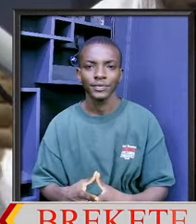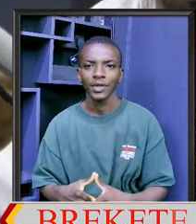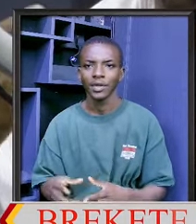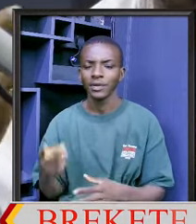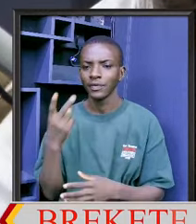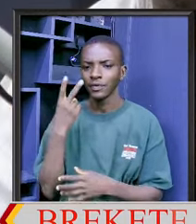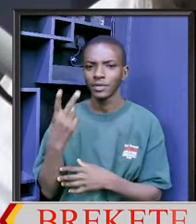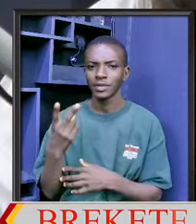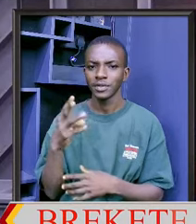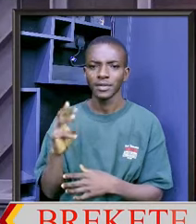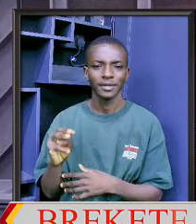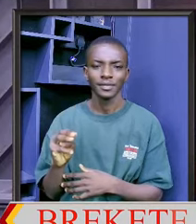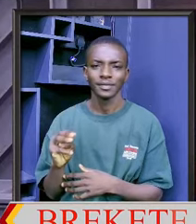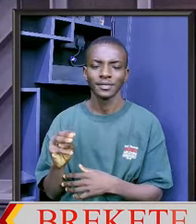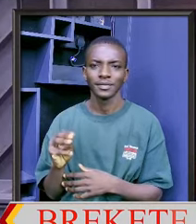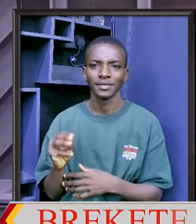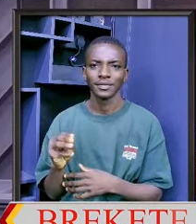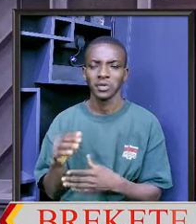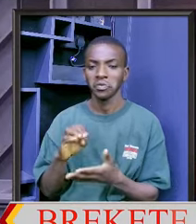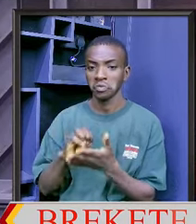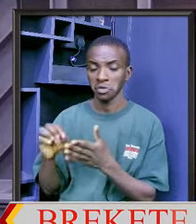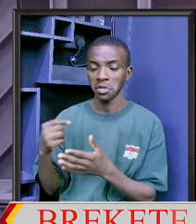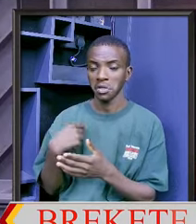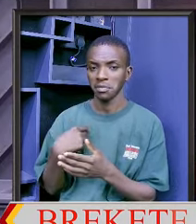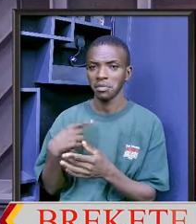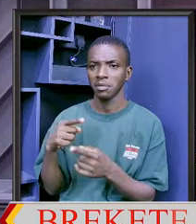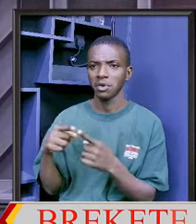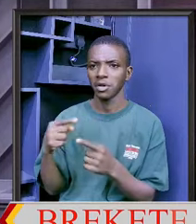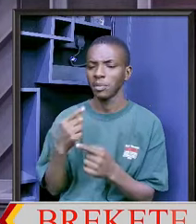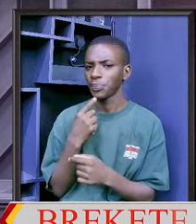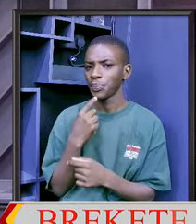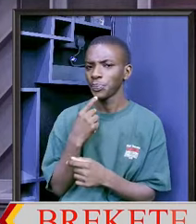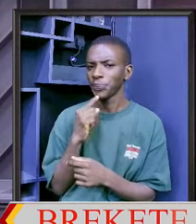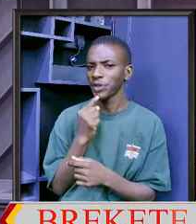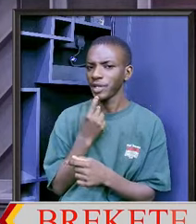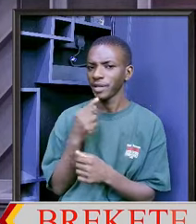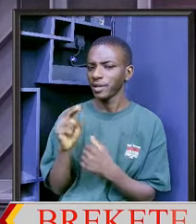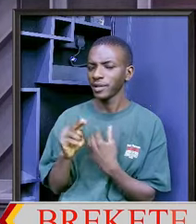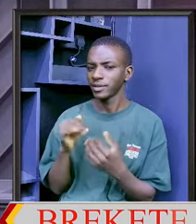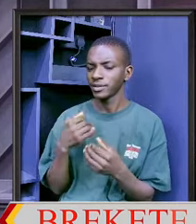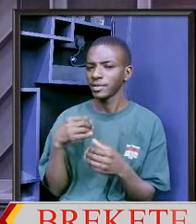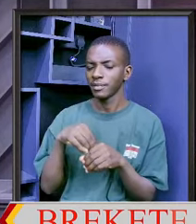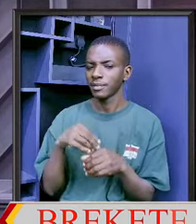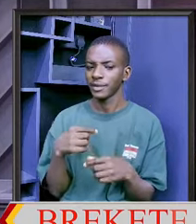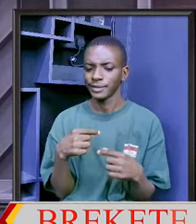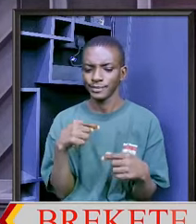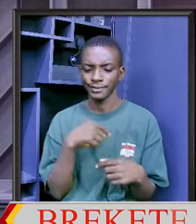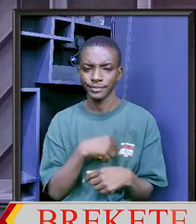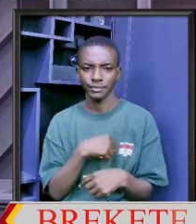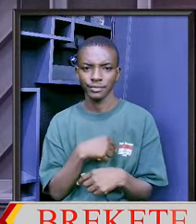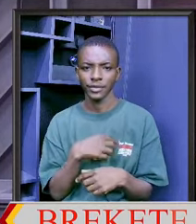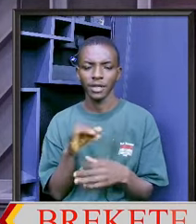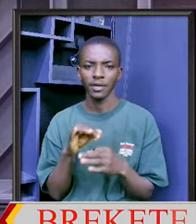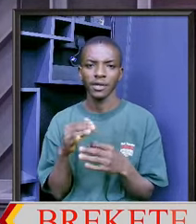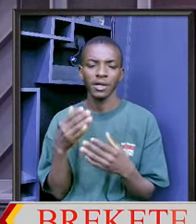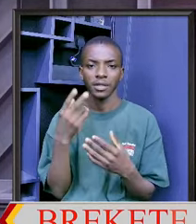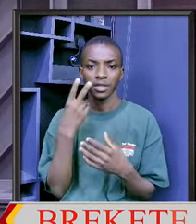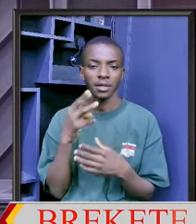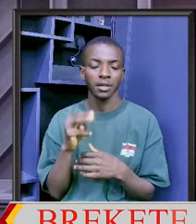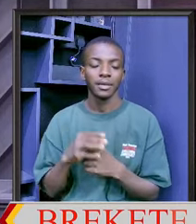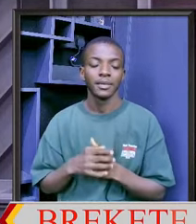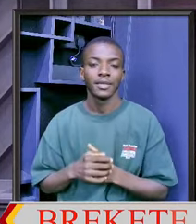So if I see him, I don't forgive him, but that bitterness see my belly. If I see him.